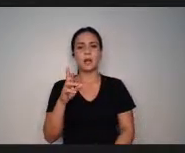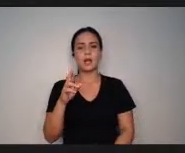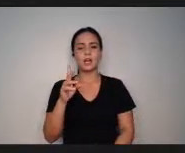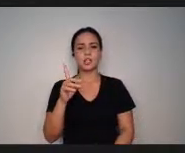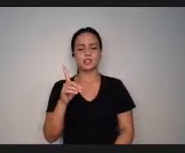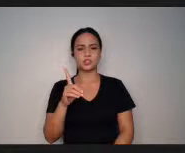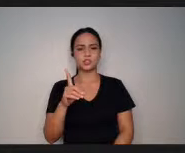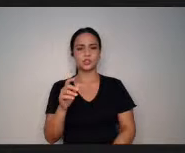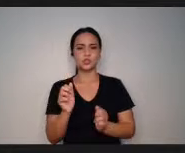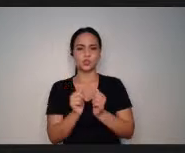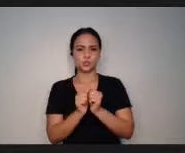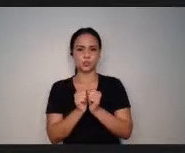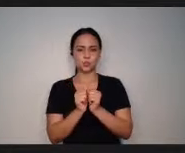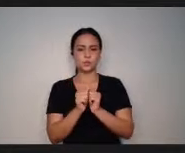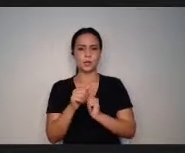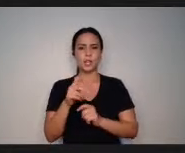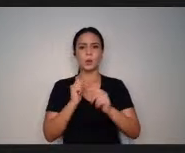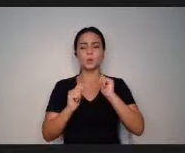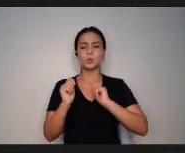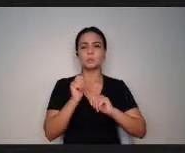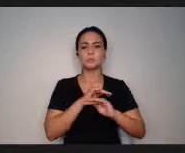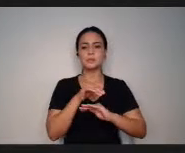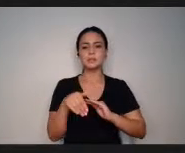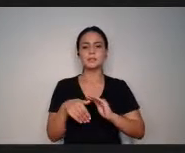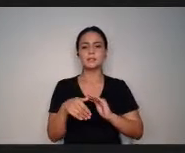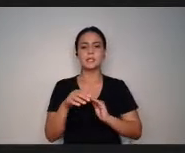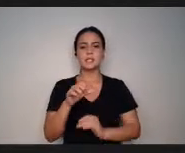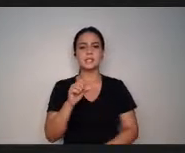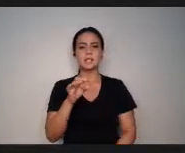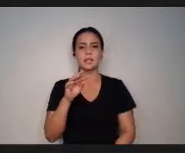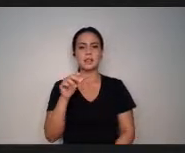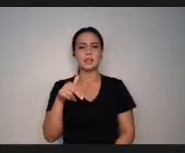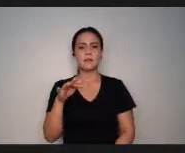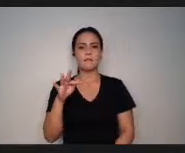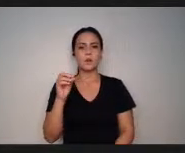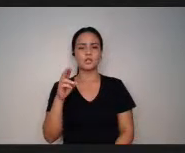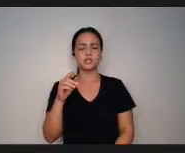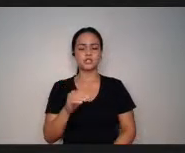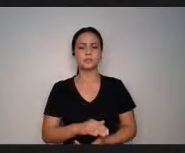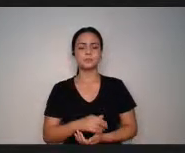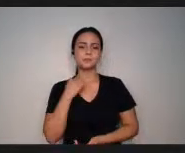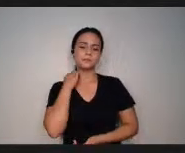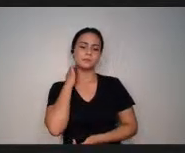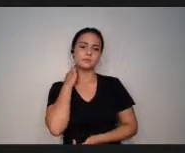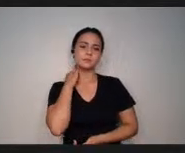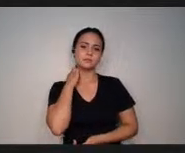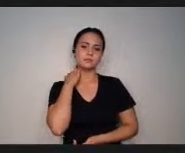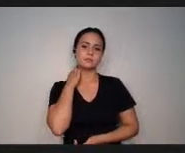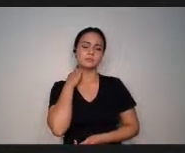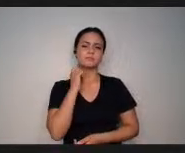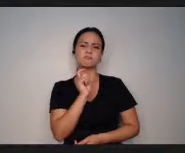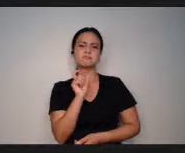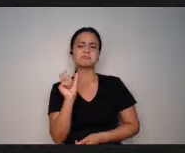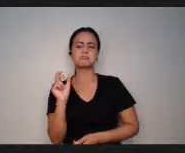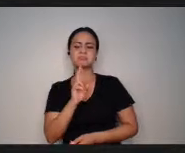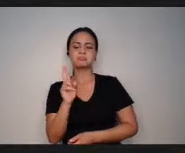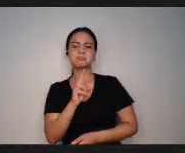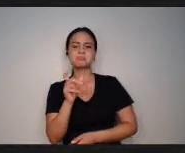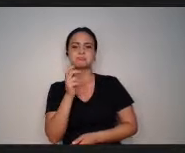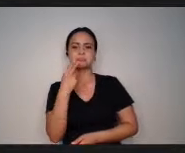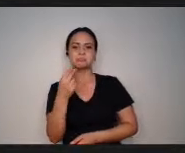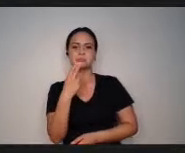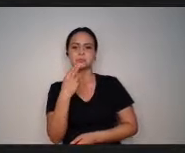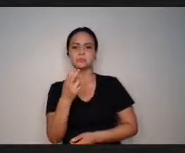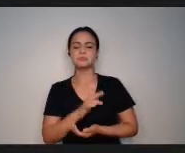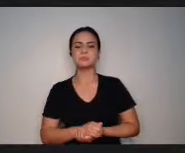Goh. Jeffrey Pfeffer wrote this this book, Dying for a Paycheck, based on their economic modeling of 10